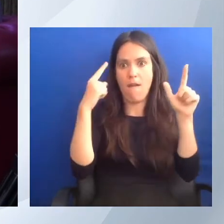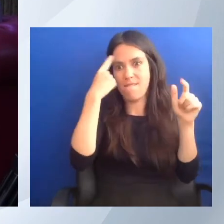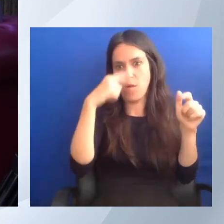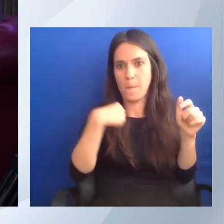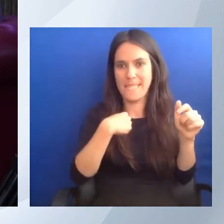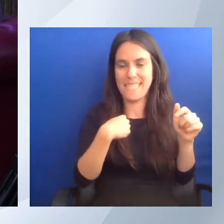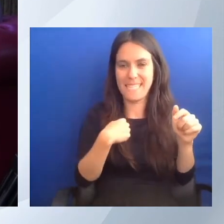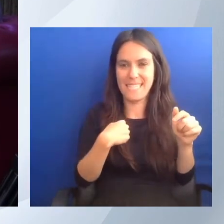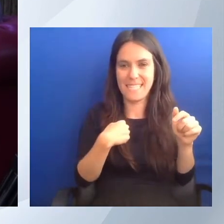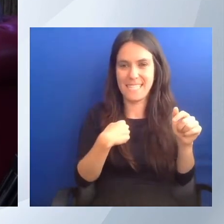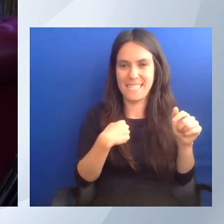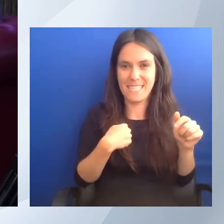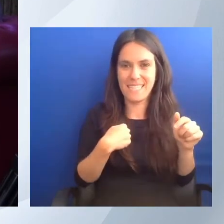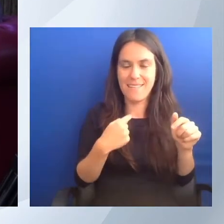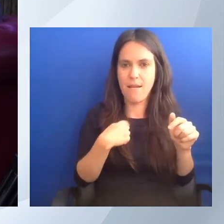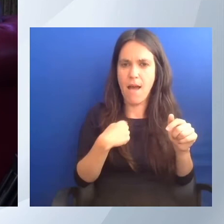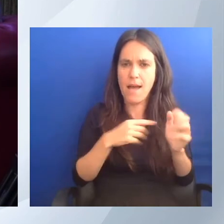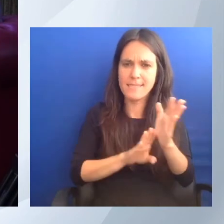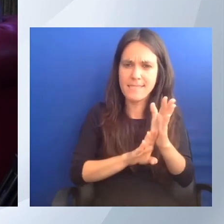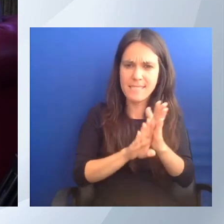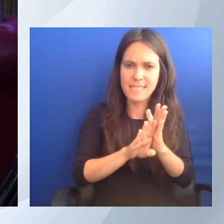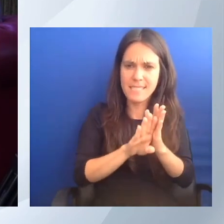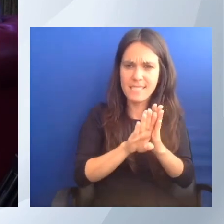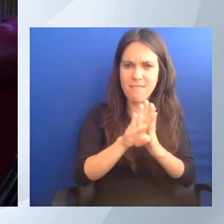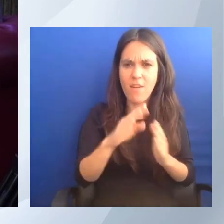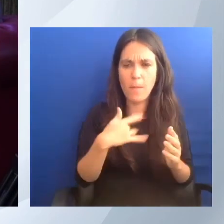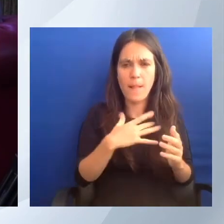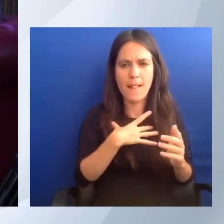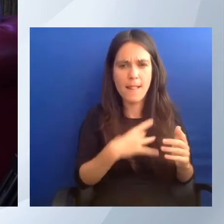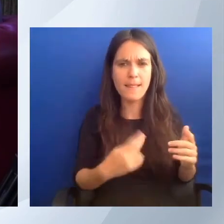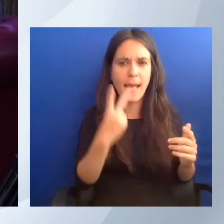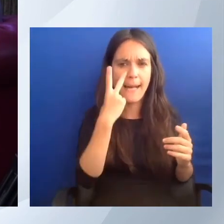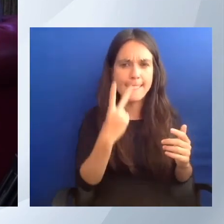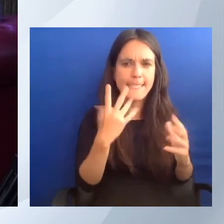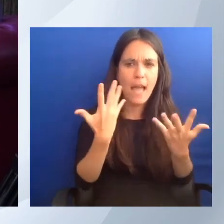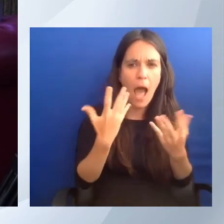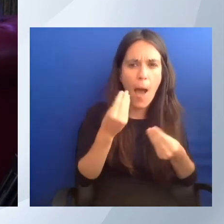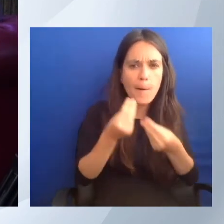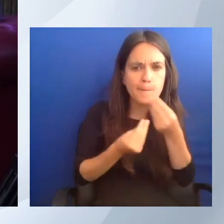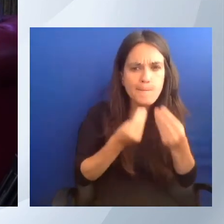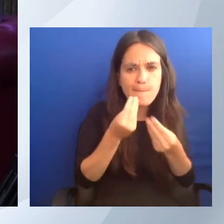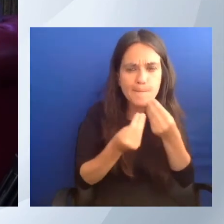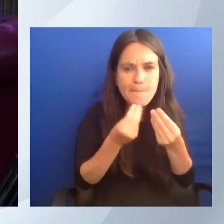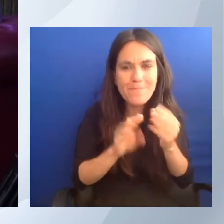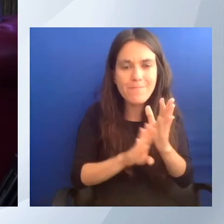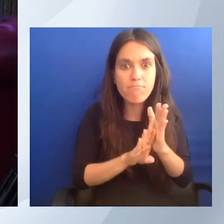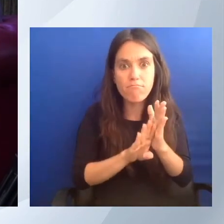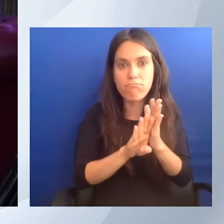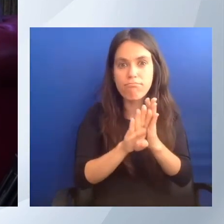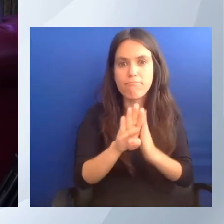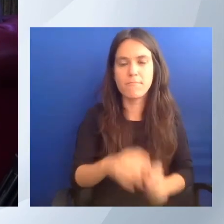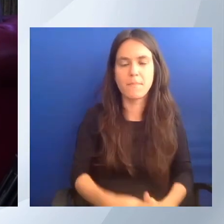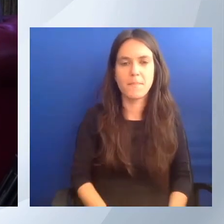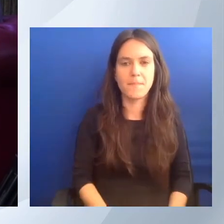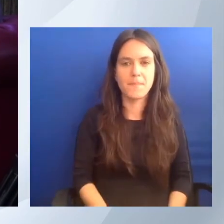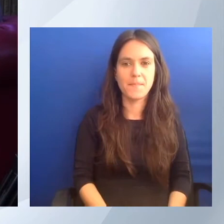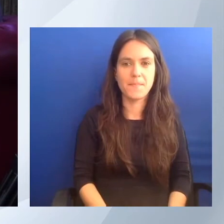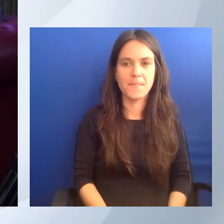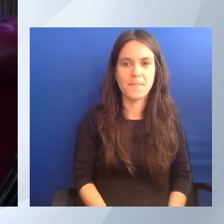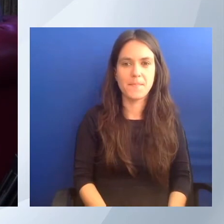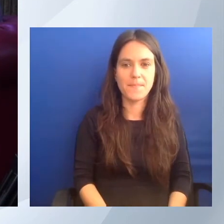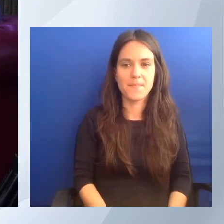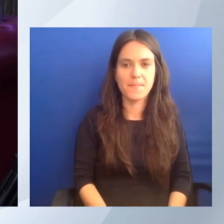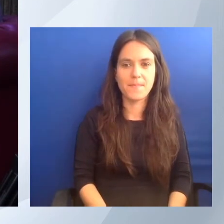SharePoint developer, and like really way back I was writing C#, and well, that's fun as well. But nowadays it's all